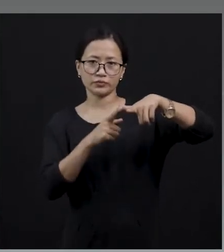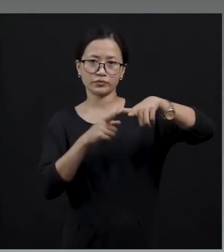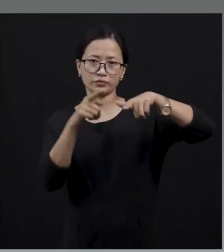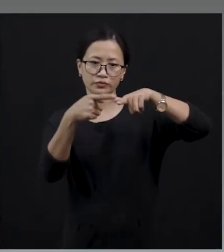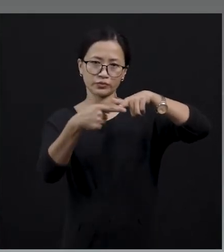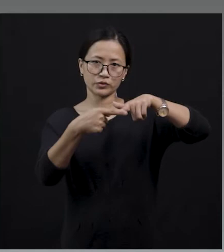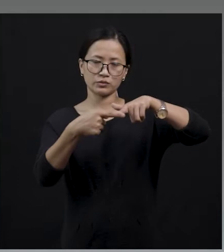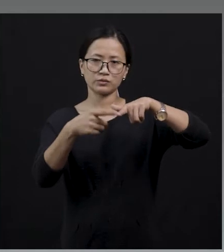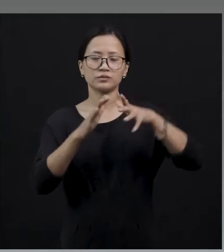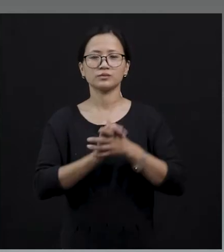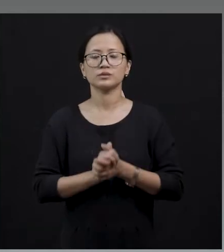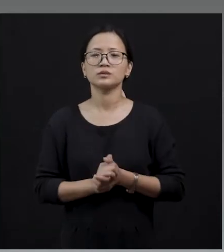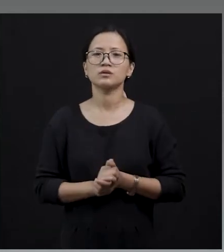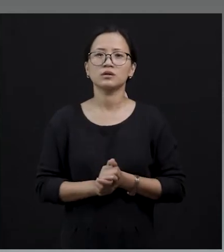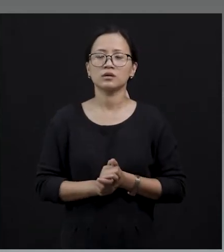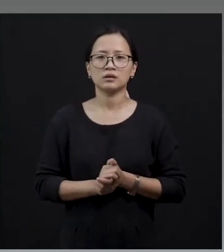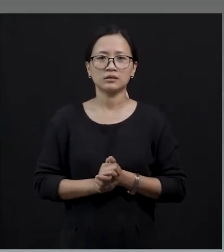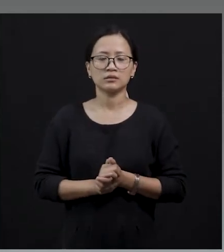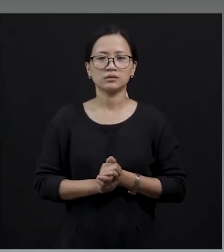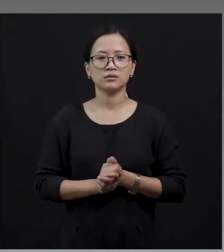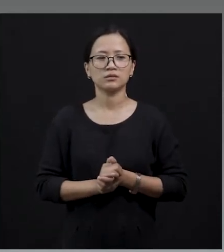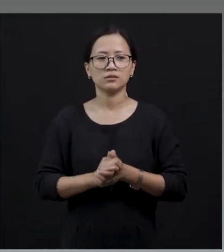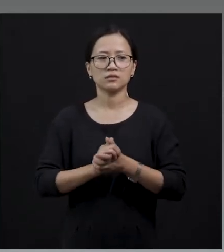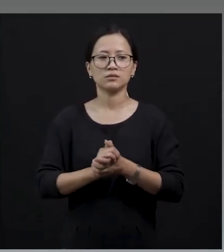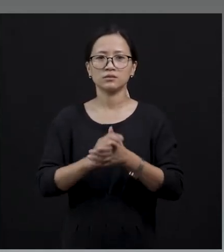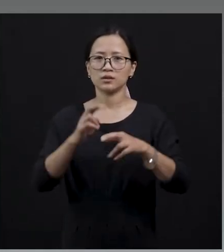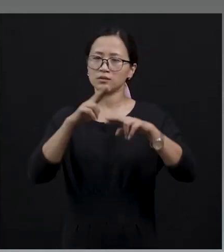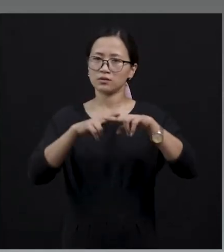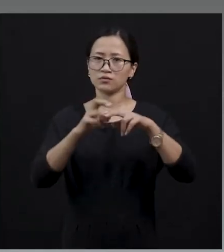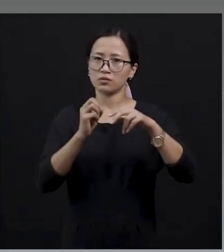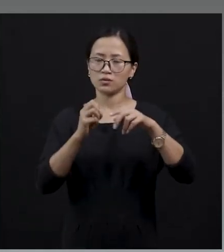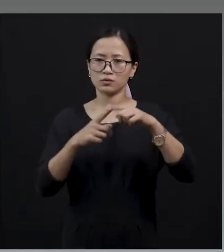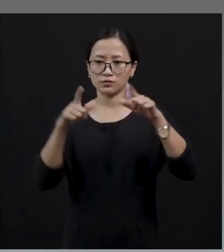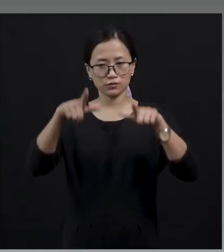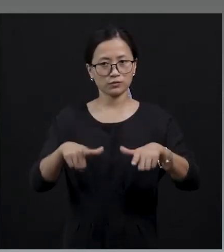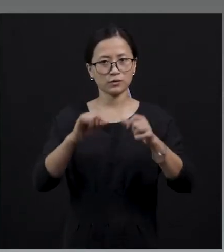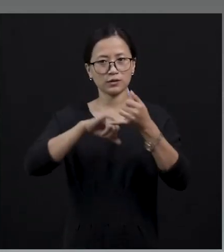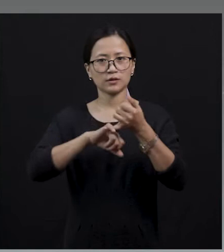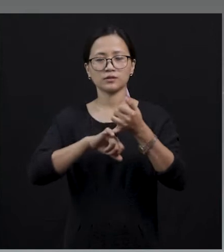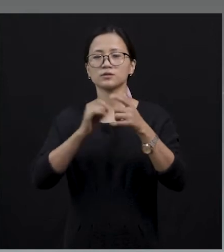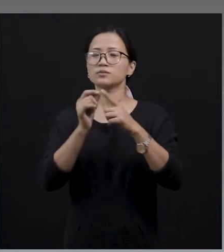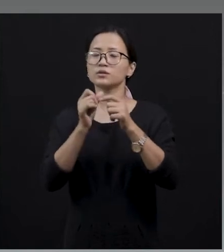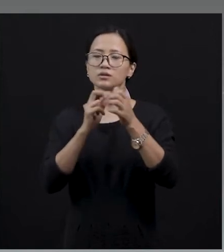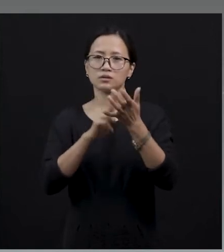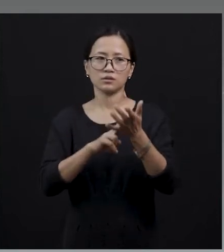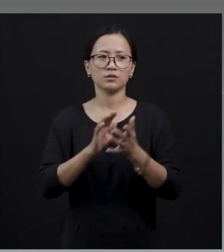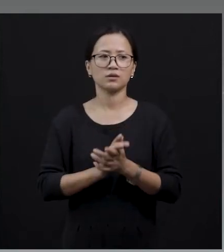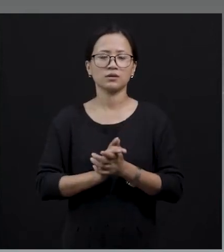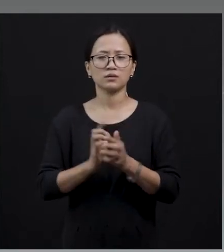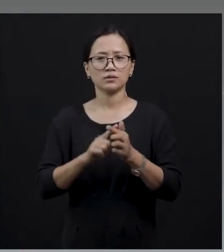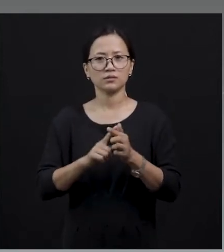tip of your toe. This distance is your foot span. All right, and the third method is